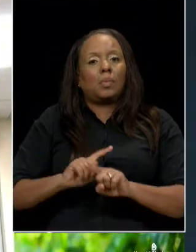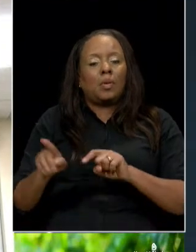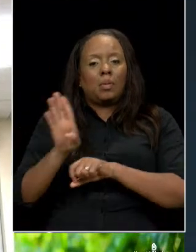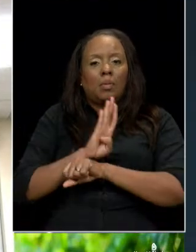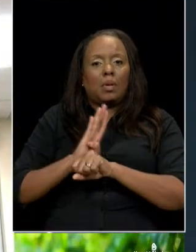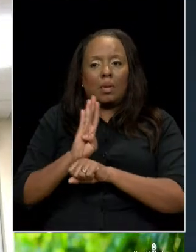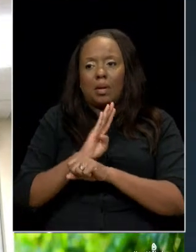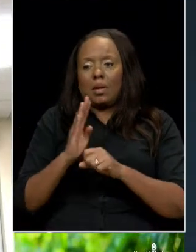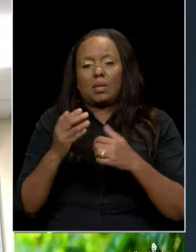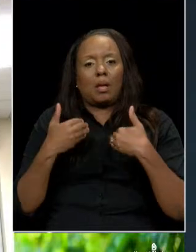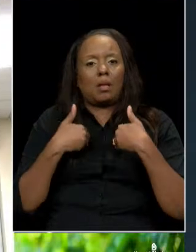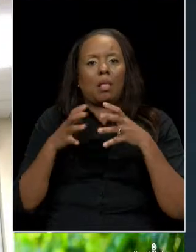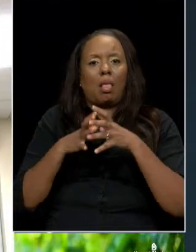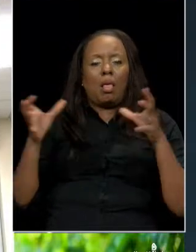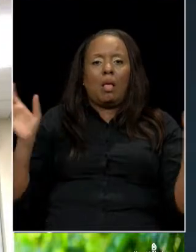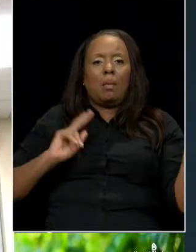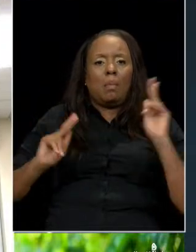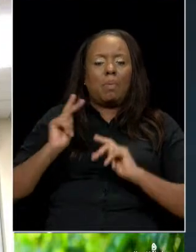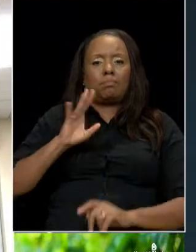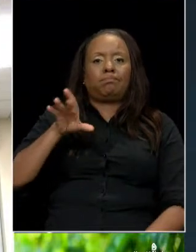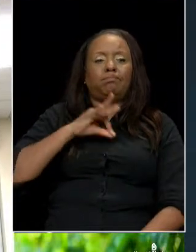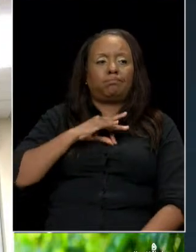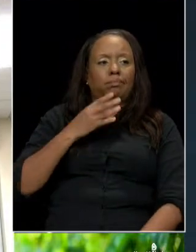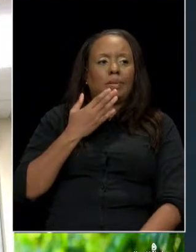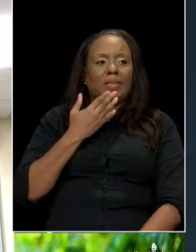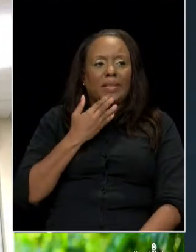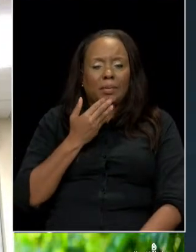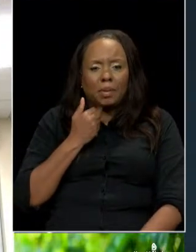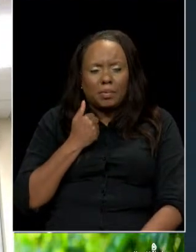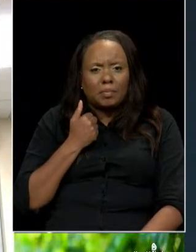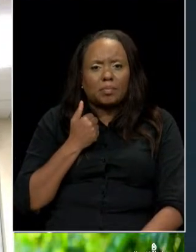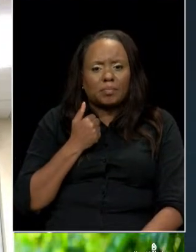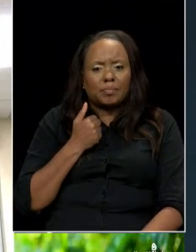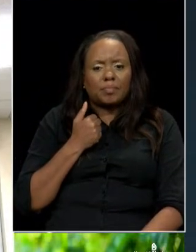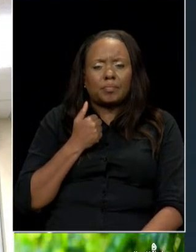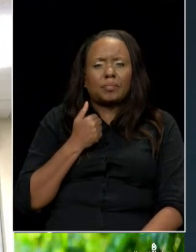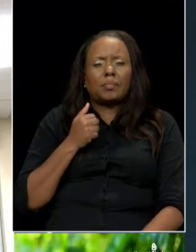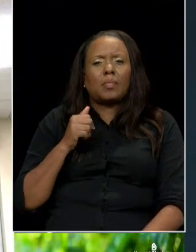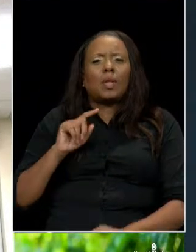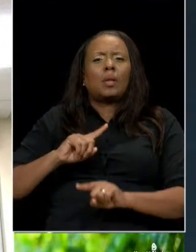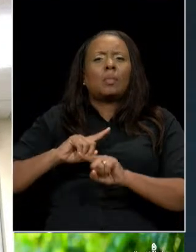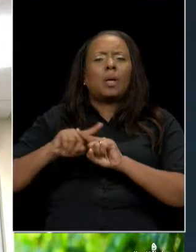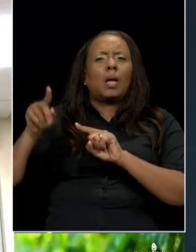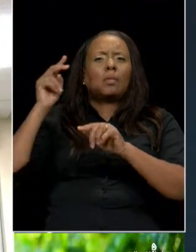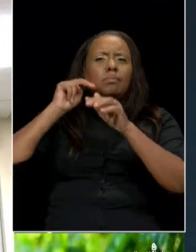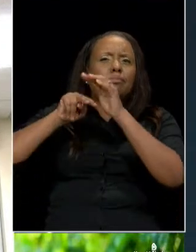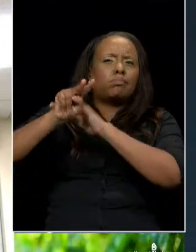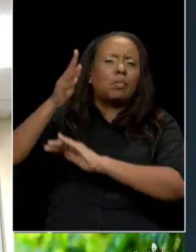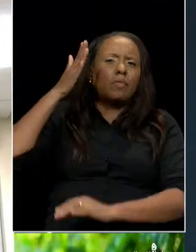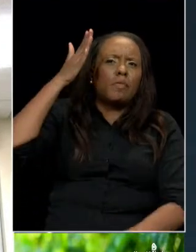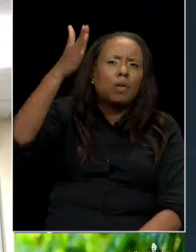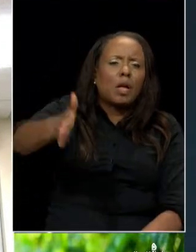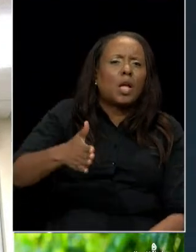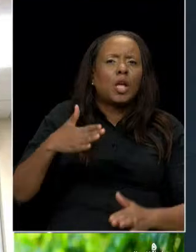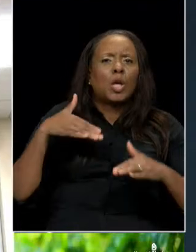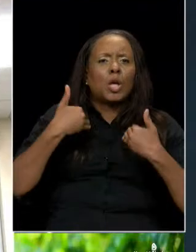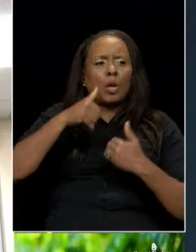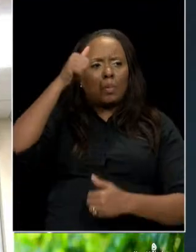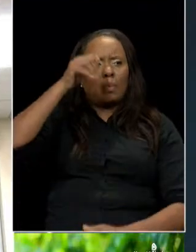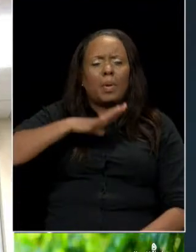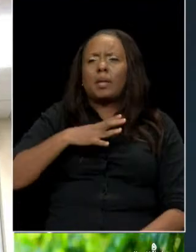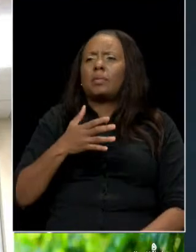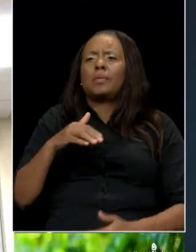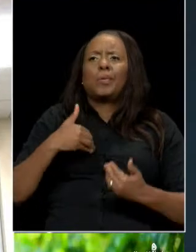diabetes. Tell us what you see as the potential dangers down the road for young men. And when I talk about young men, I'm talking